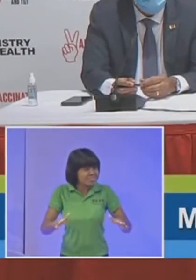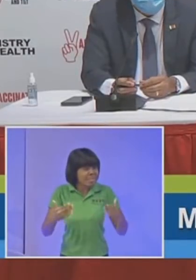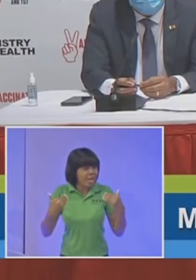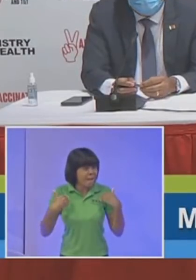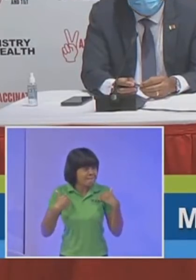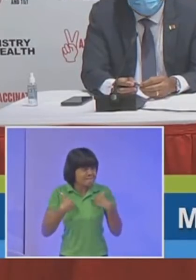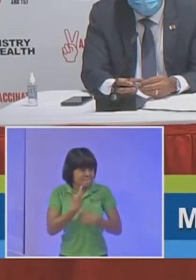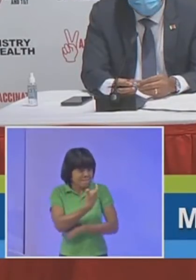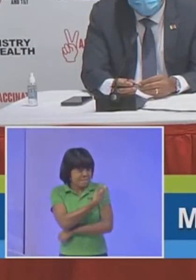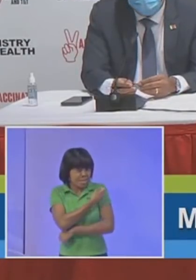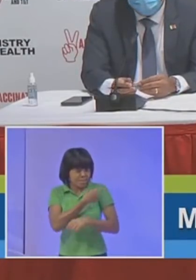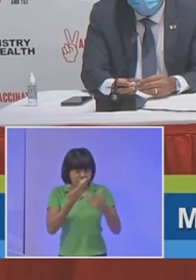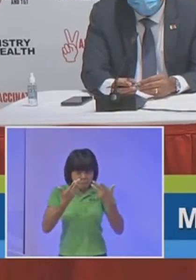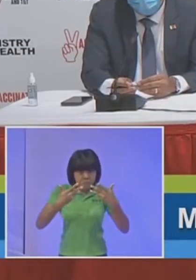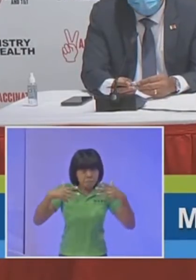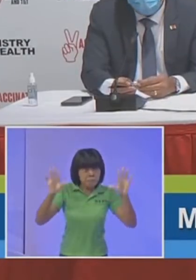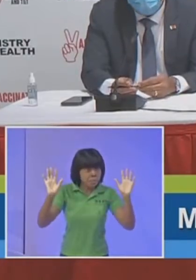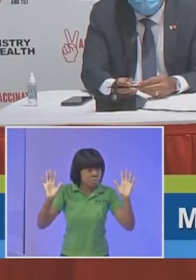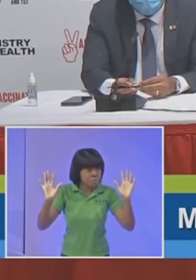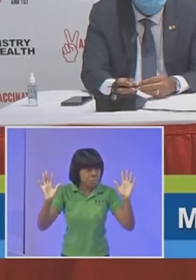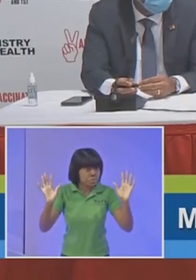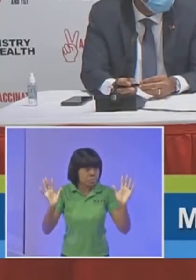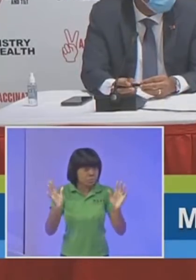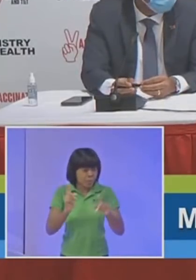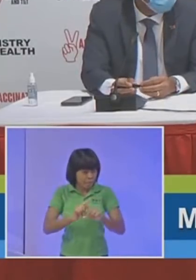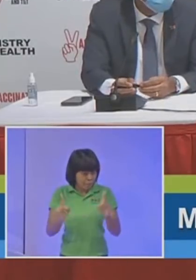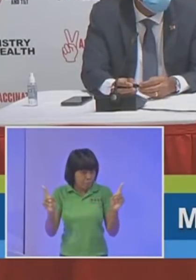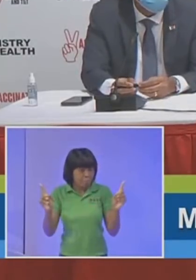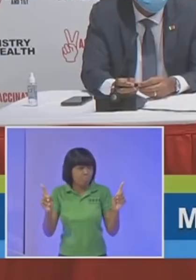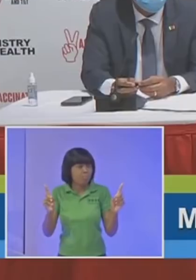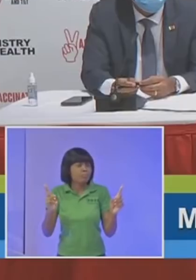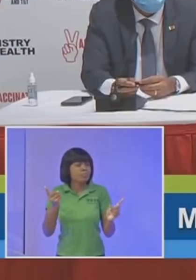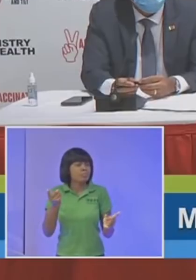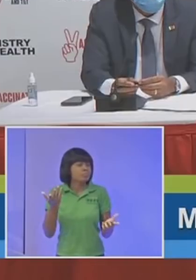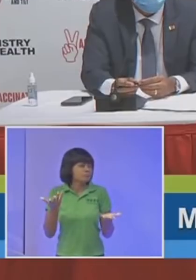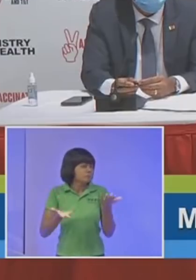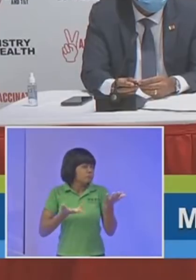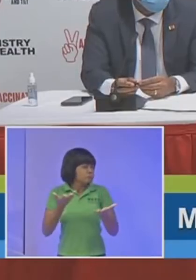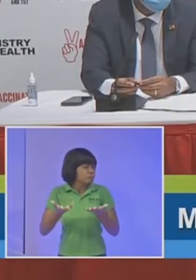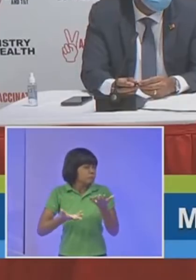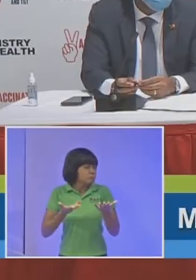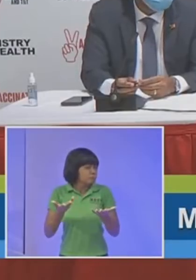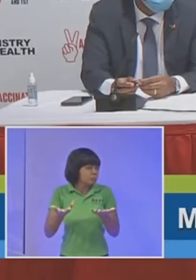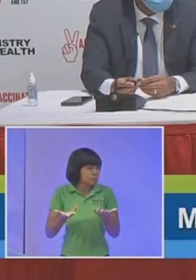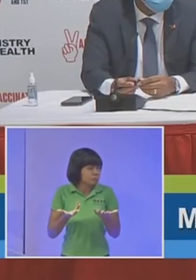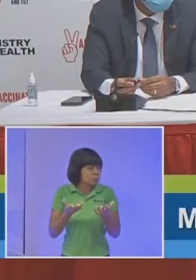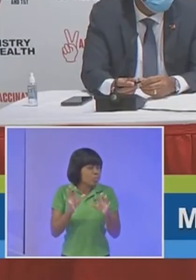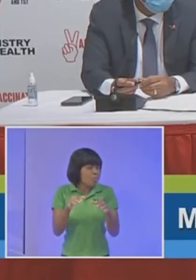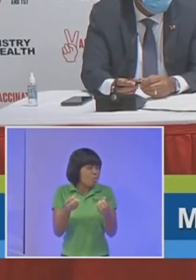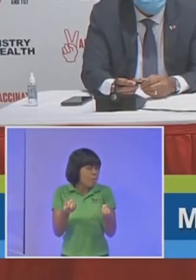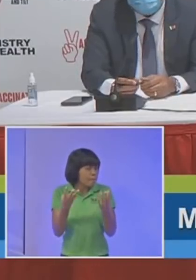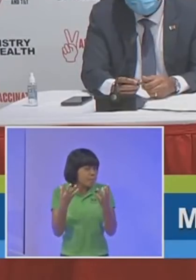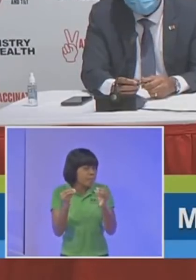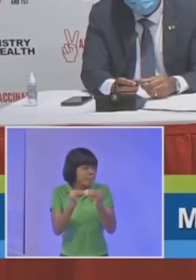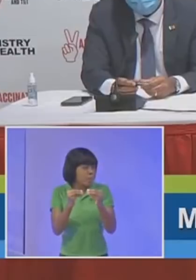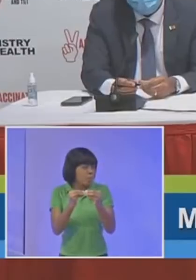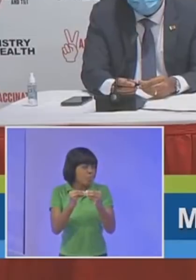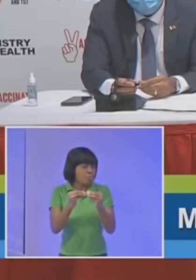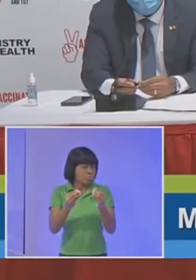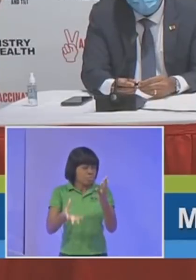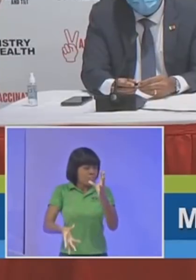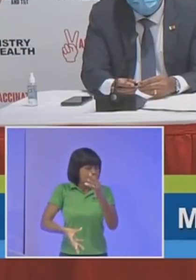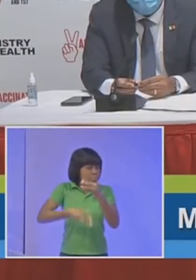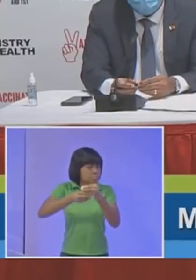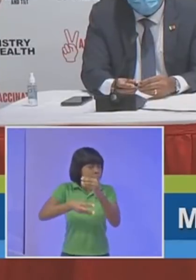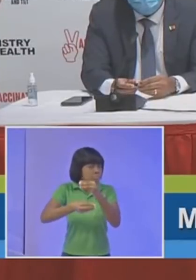but they may not have like photo IDs, for example. How do the owners of those safe zones deal with that issue, since I think, if I'm not mistaken, you need